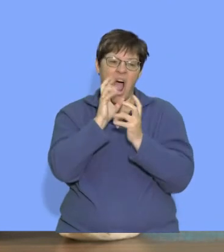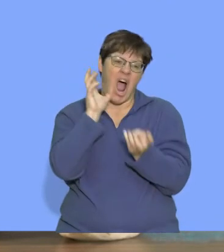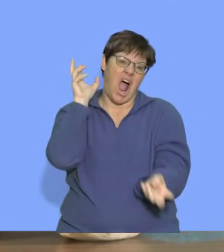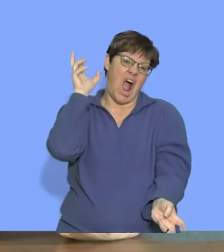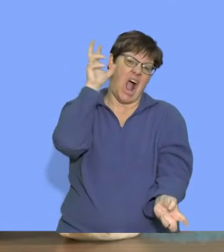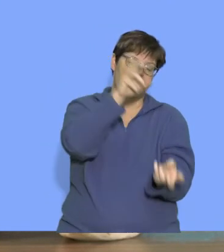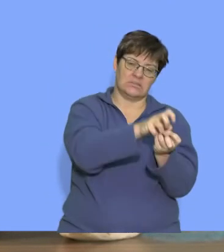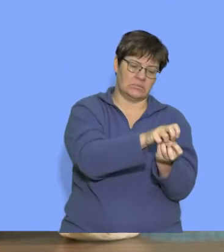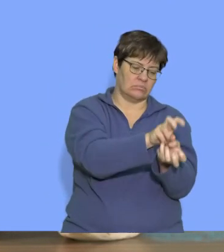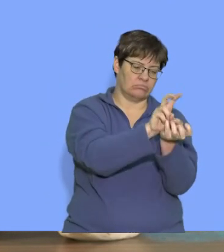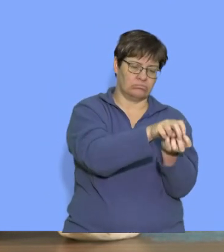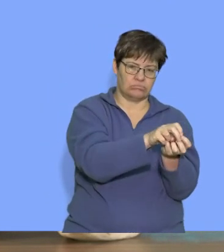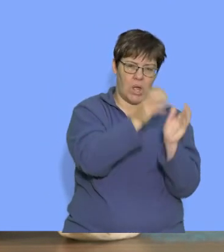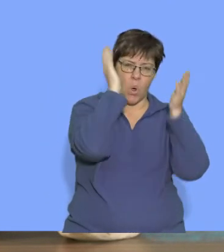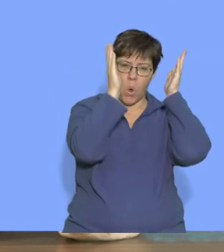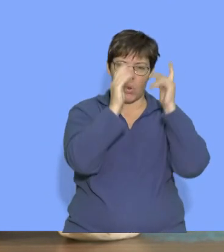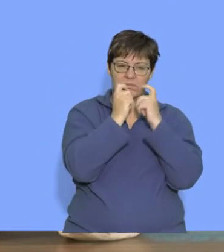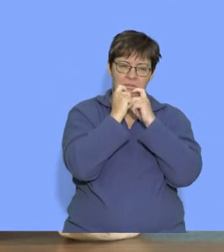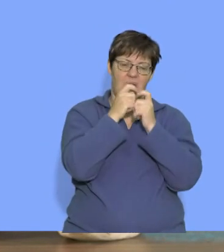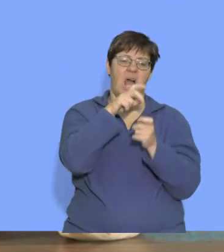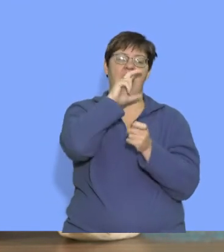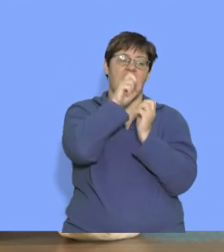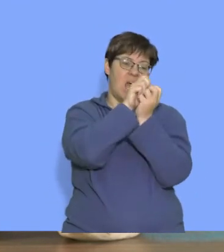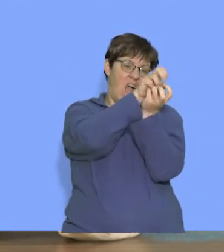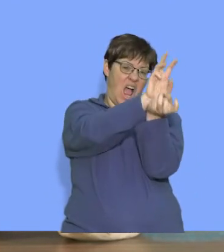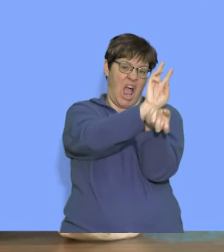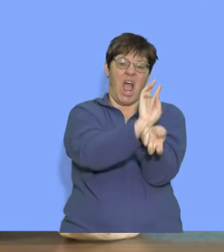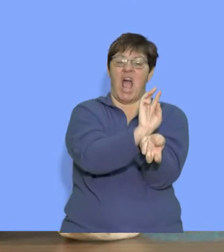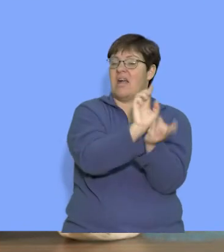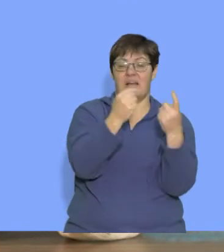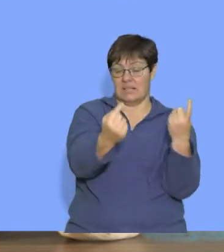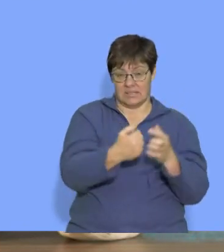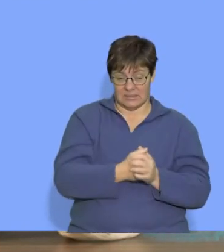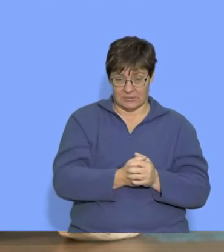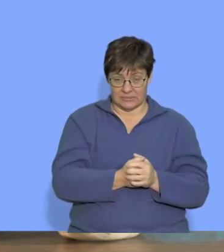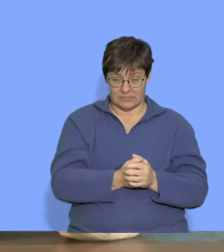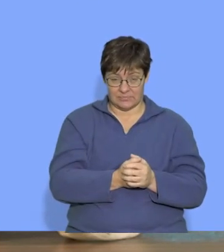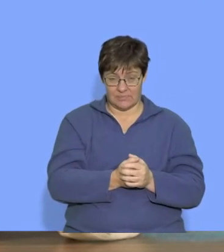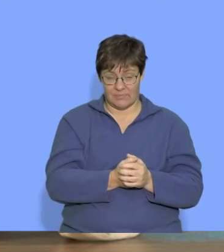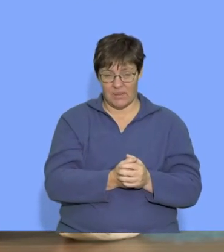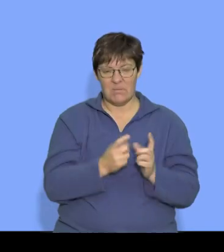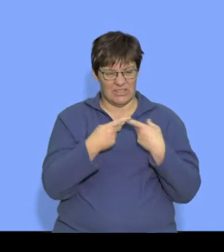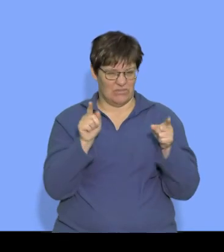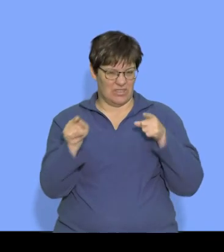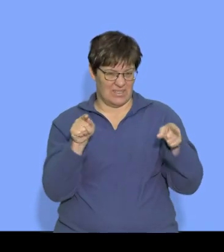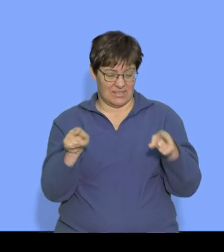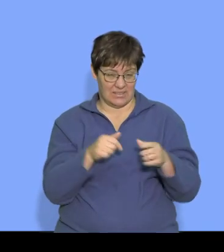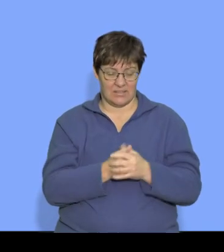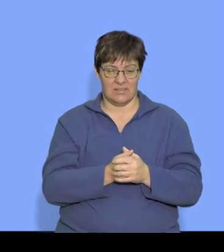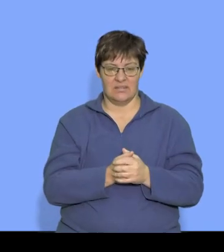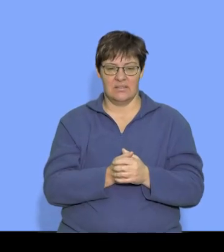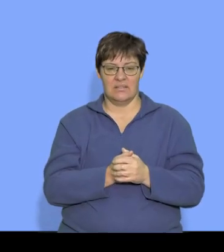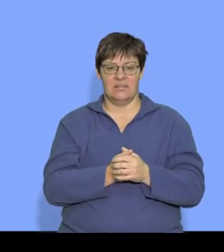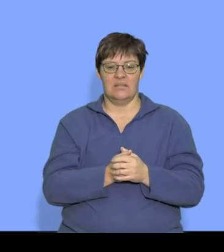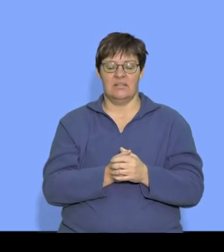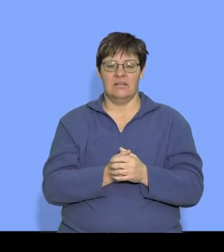jaw wide. And if you think of a horse, it doesn't stretch open its mouth wide. And so that's quite a significant difference.